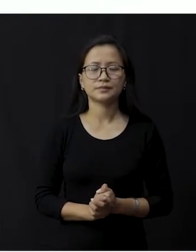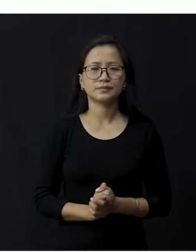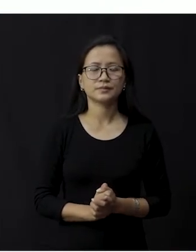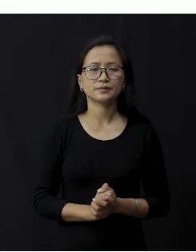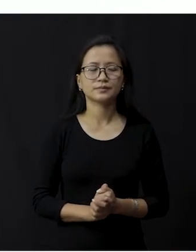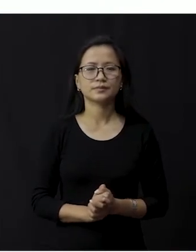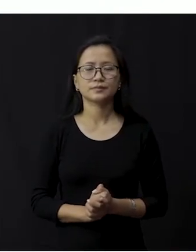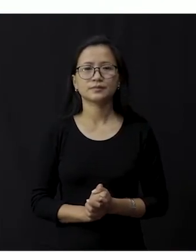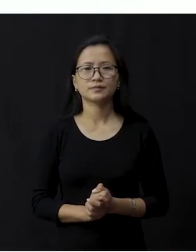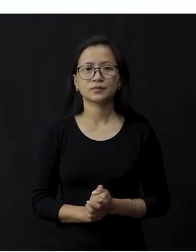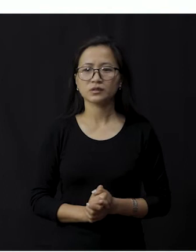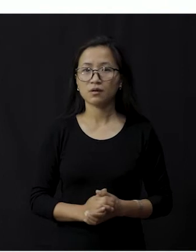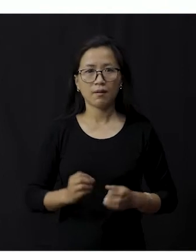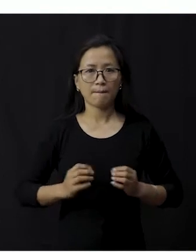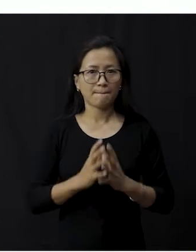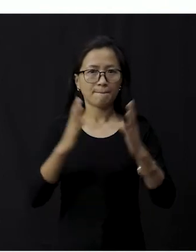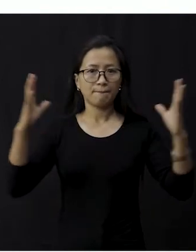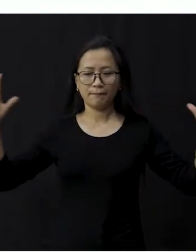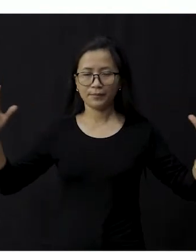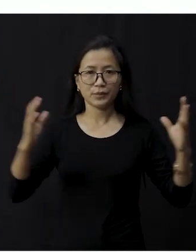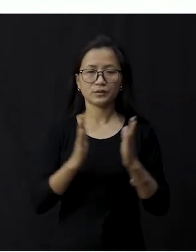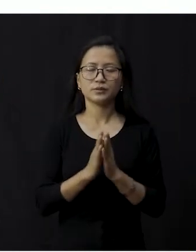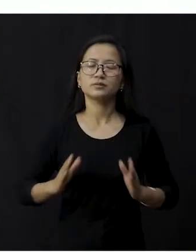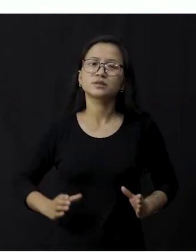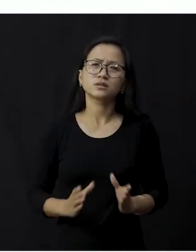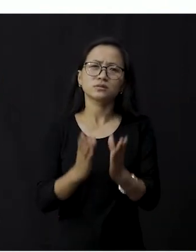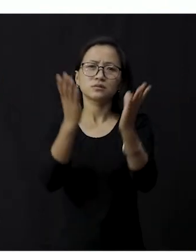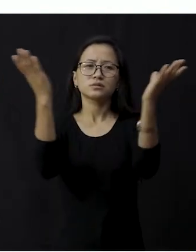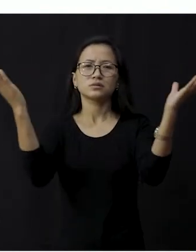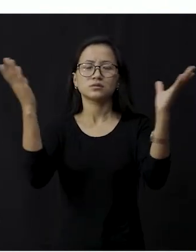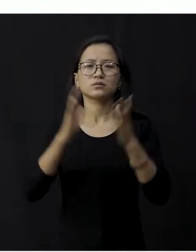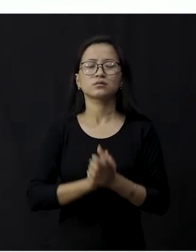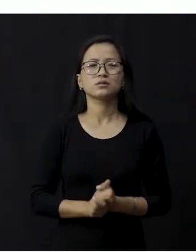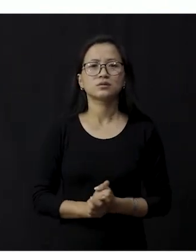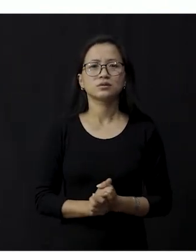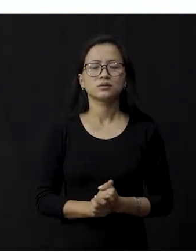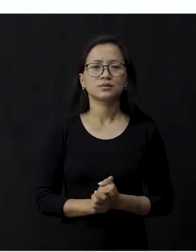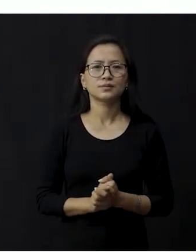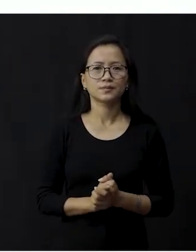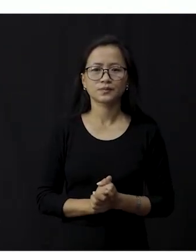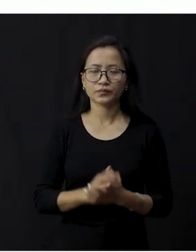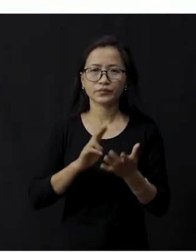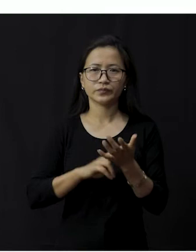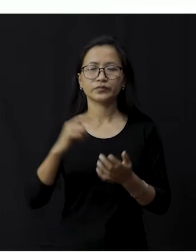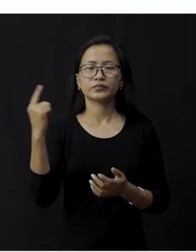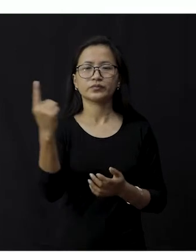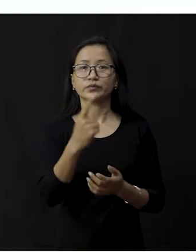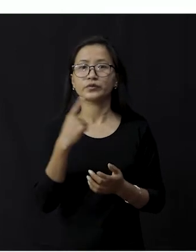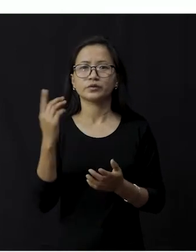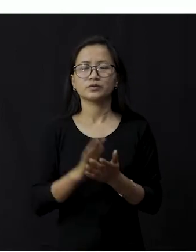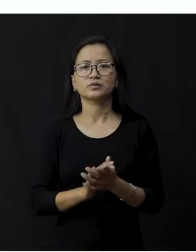All right. Now, this is a big tree. Yes or no? This is a huge tree. So, this is the national tree